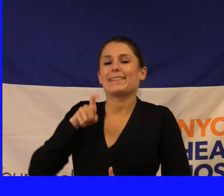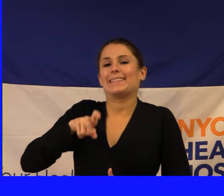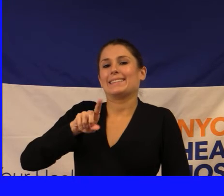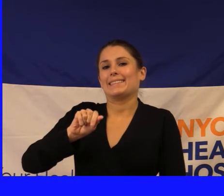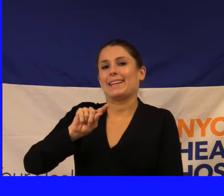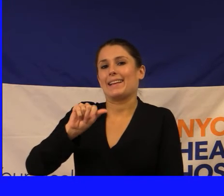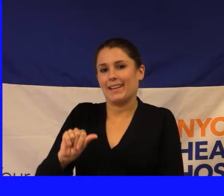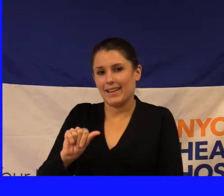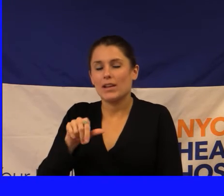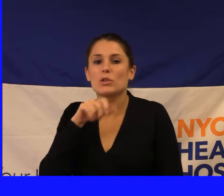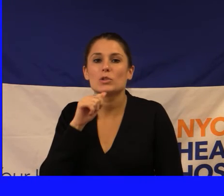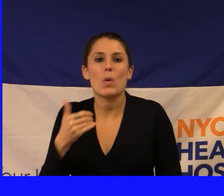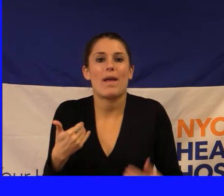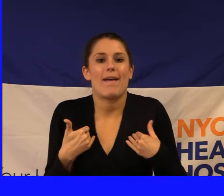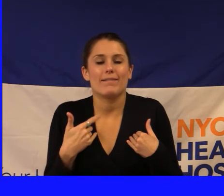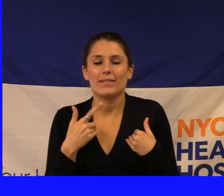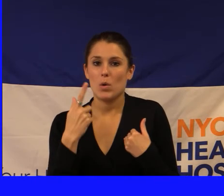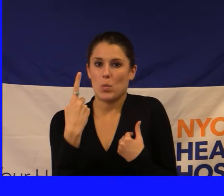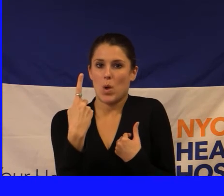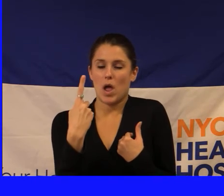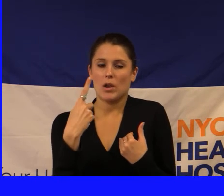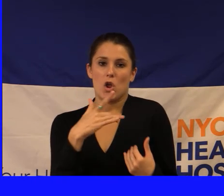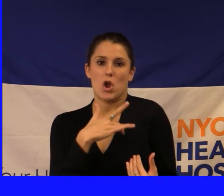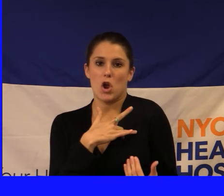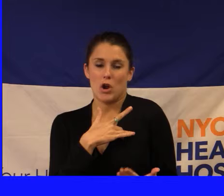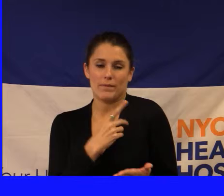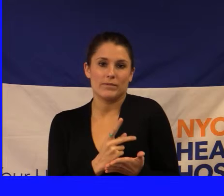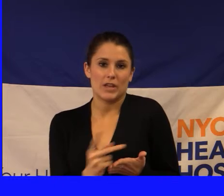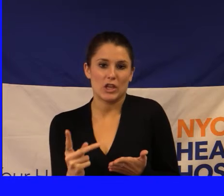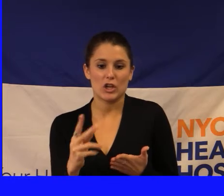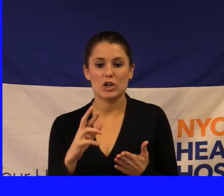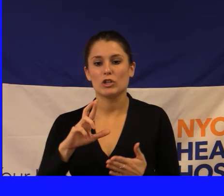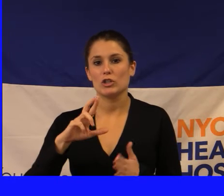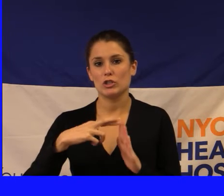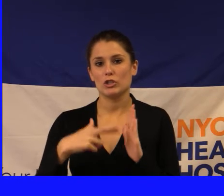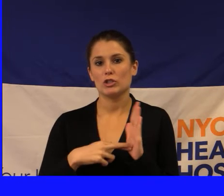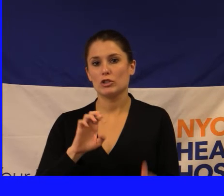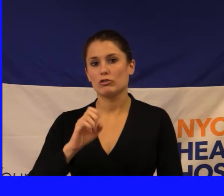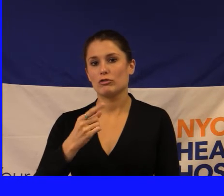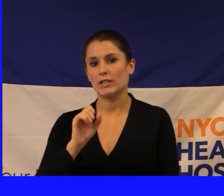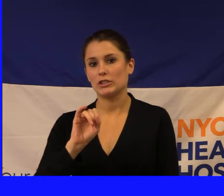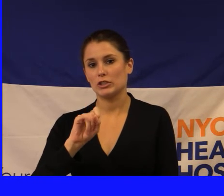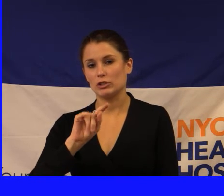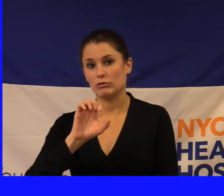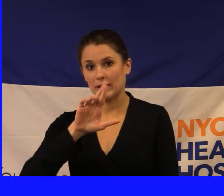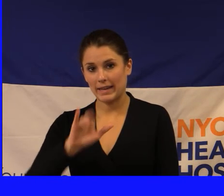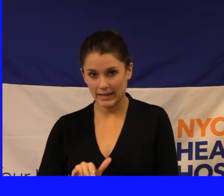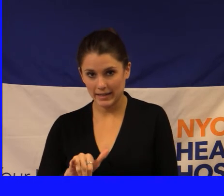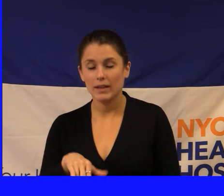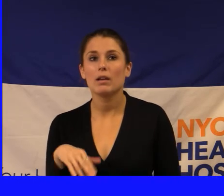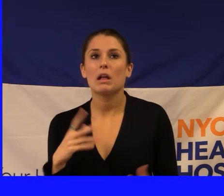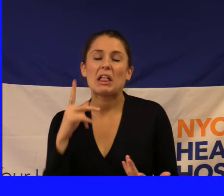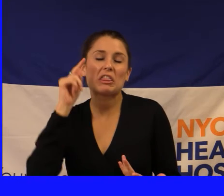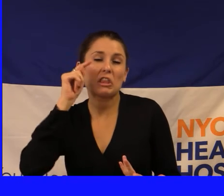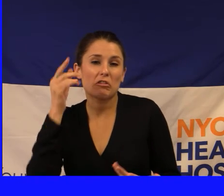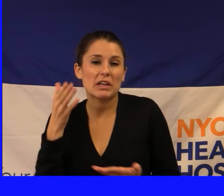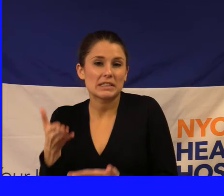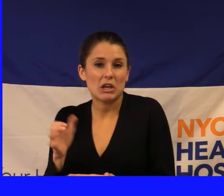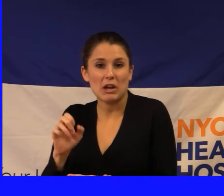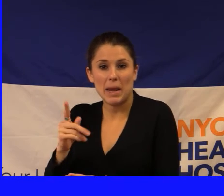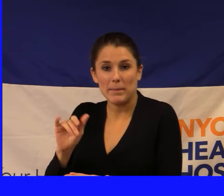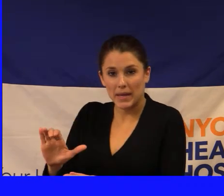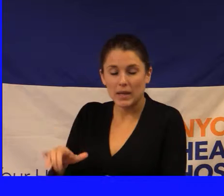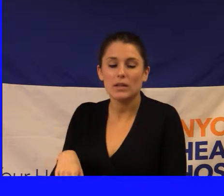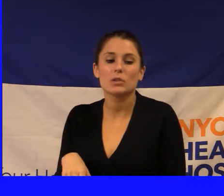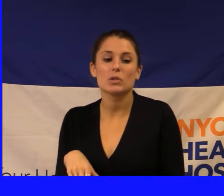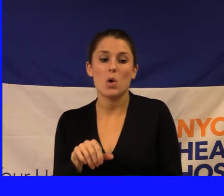heart failure registry at this point. It exists theoretically in Epic, and it's on the